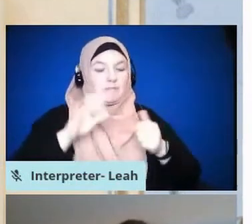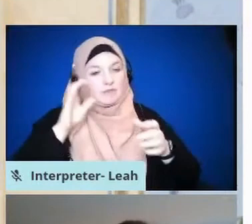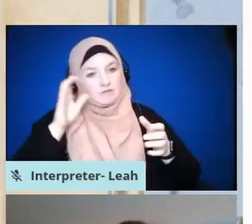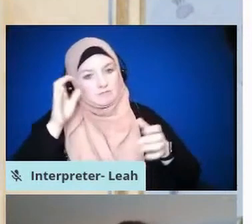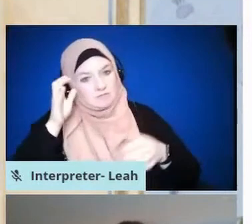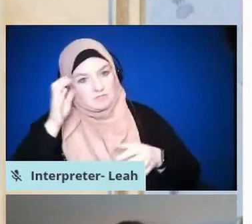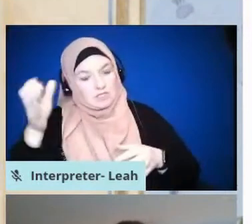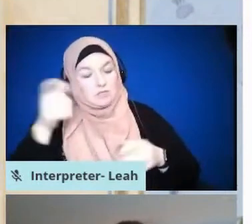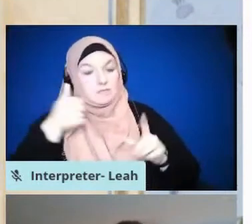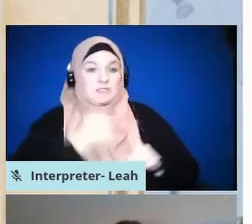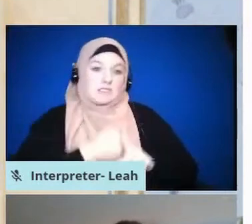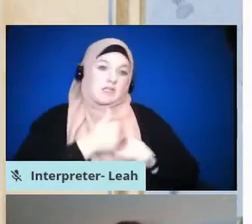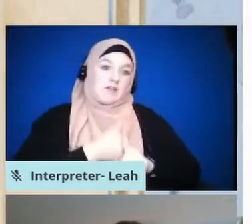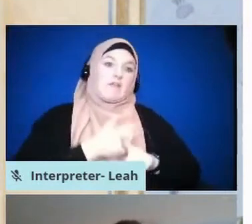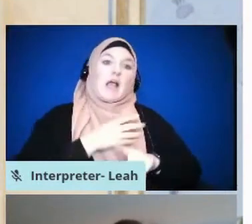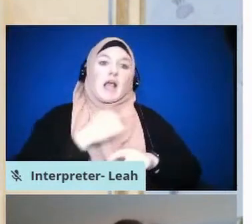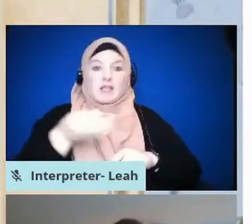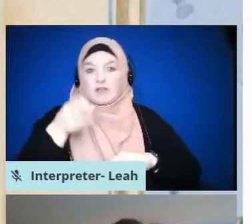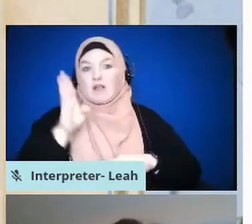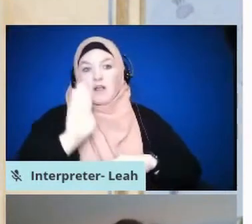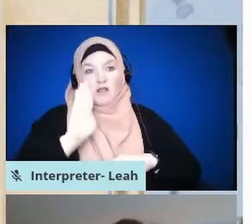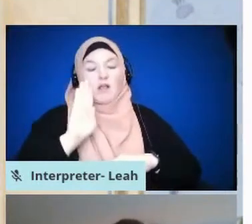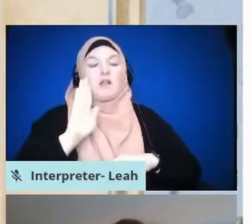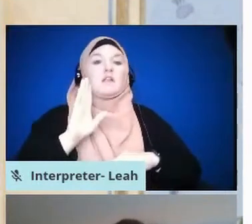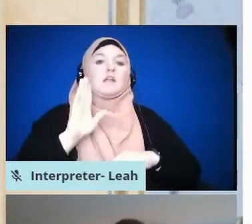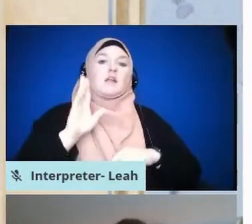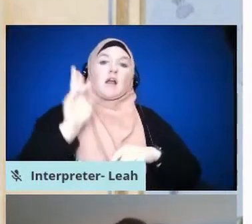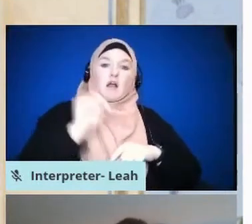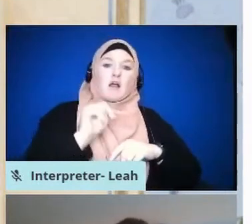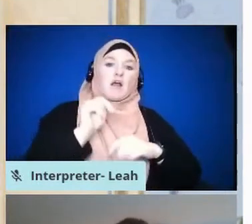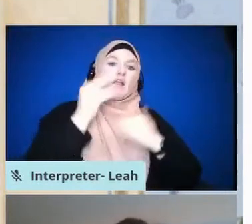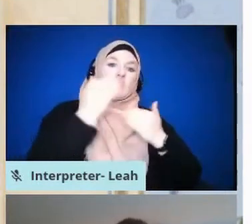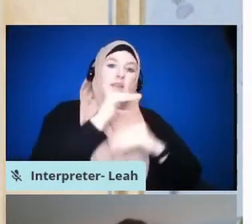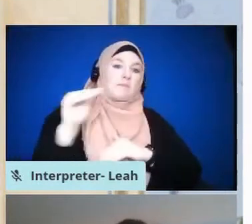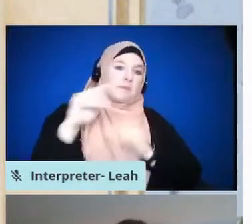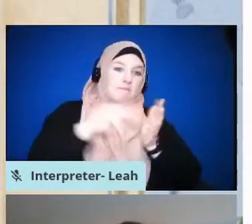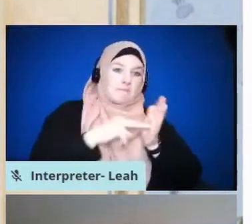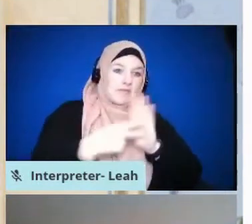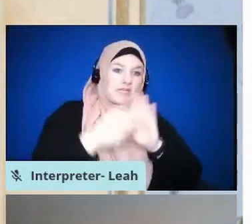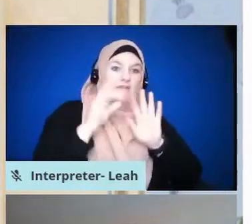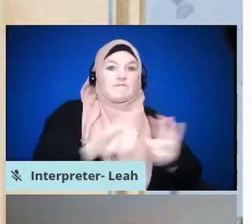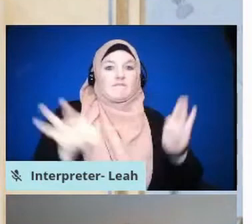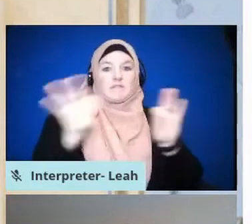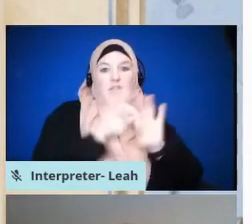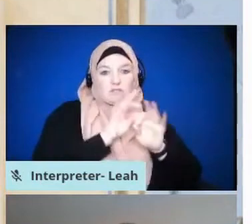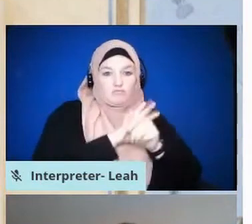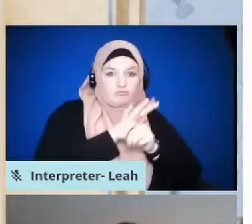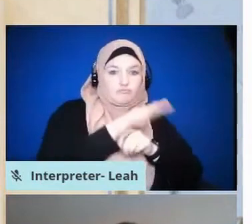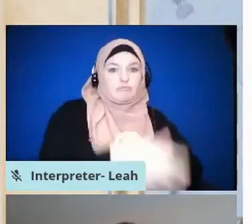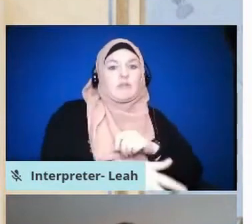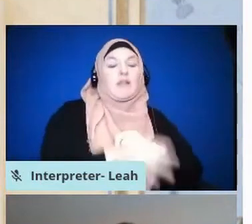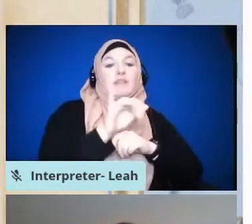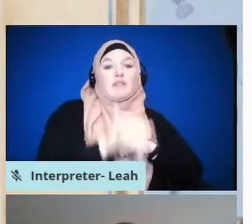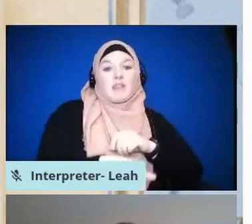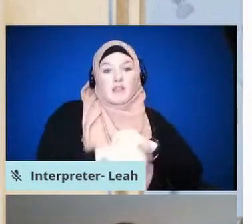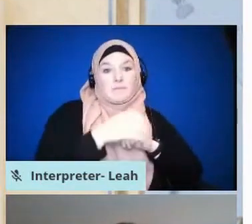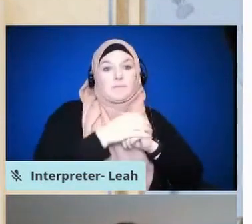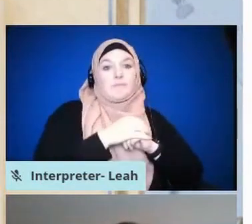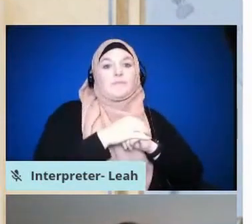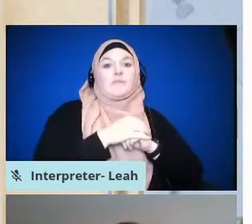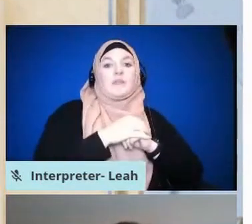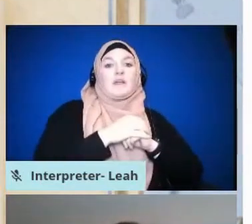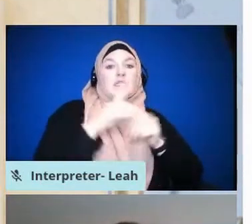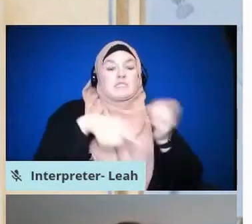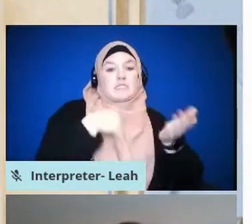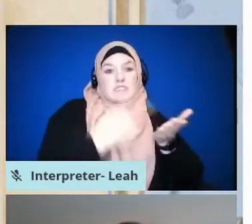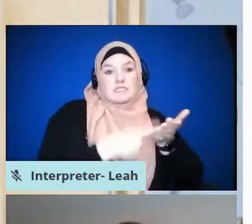and the perception of God as a source of unlimited meaning, value, and abundance. Therefore, the